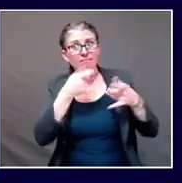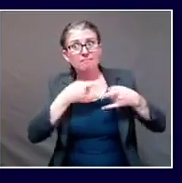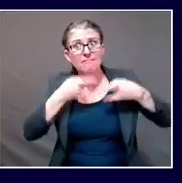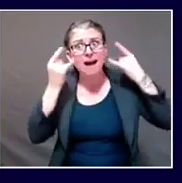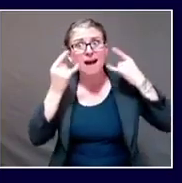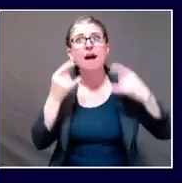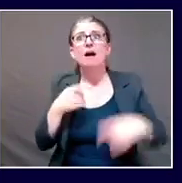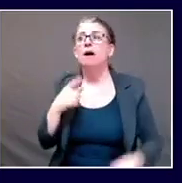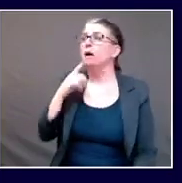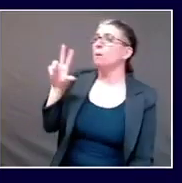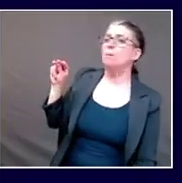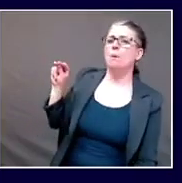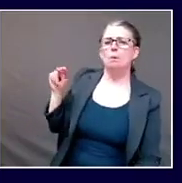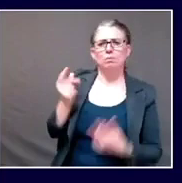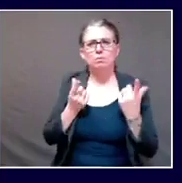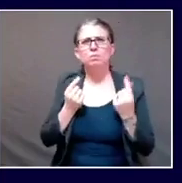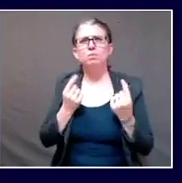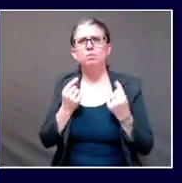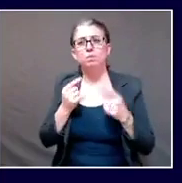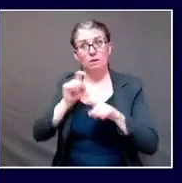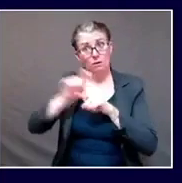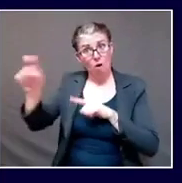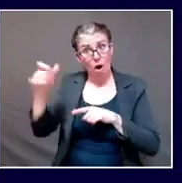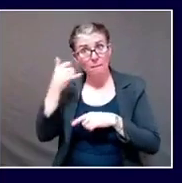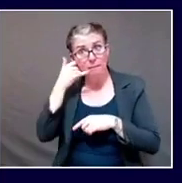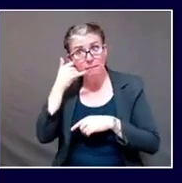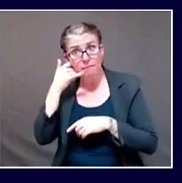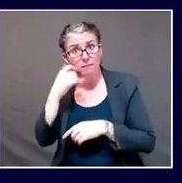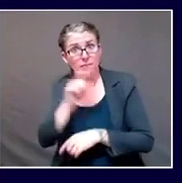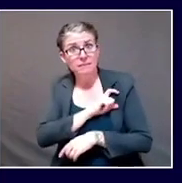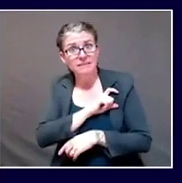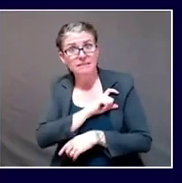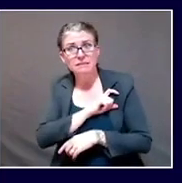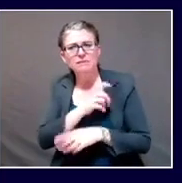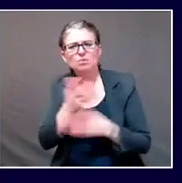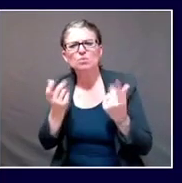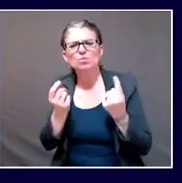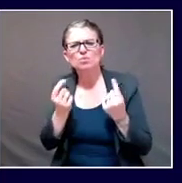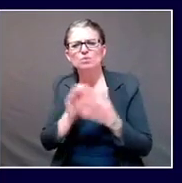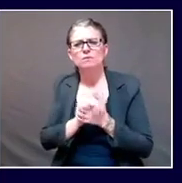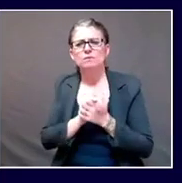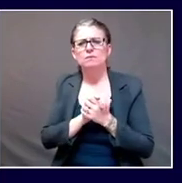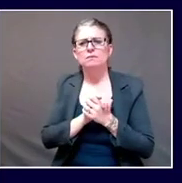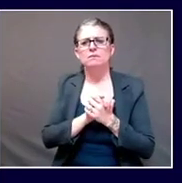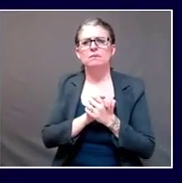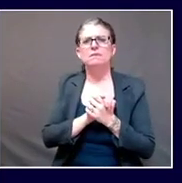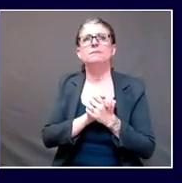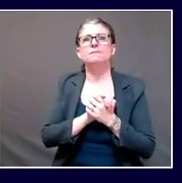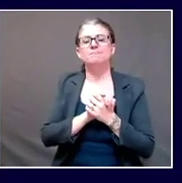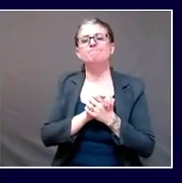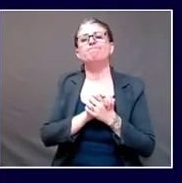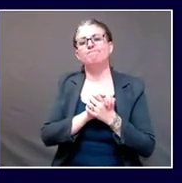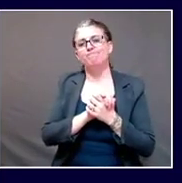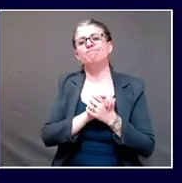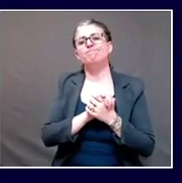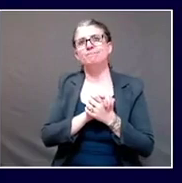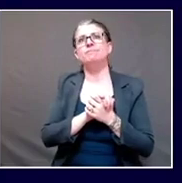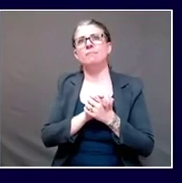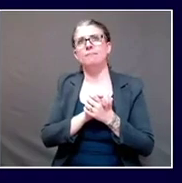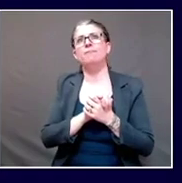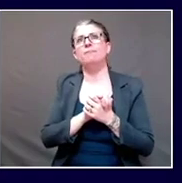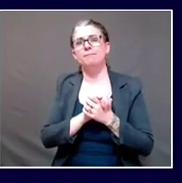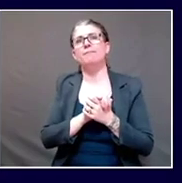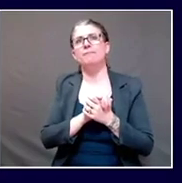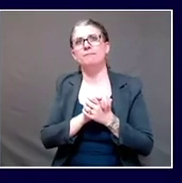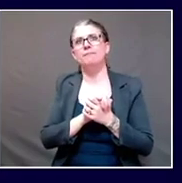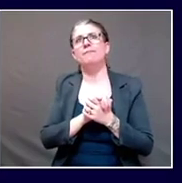Kevin. I mean, the first step I'd recommend is talking to the manager of that particular facility, that store. First of all, I would leave a store if there were people in there